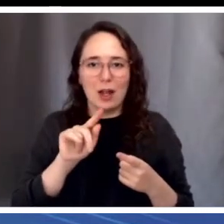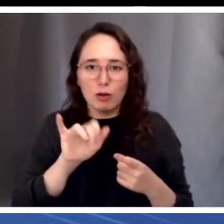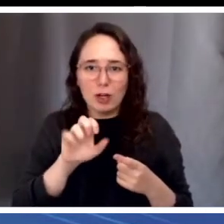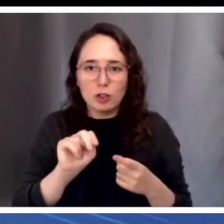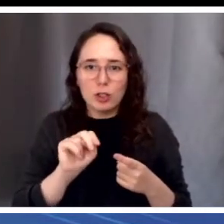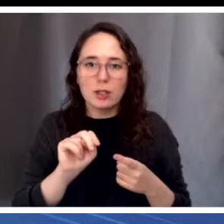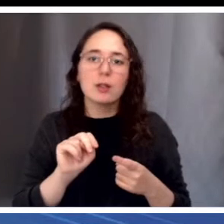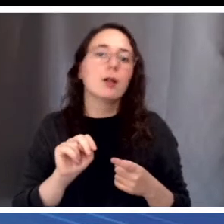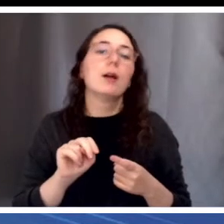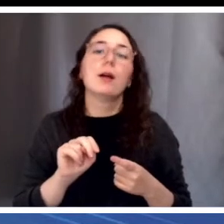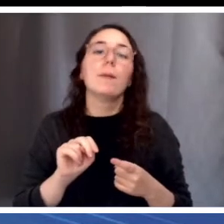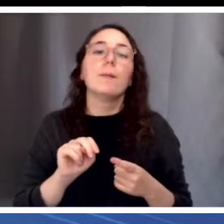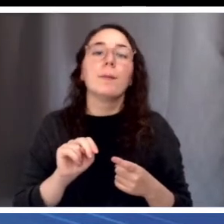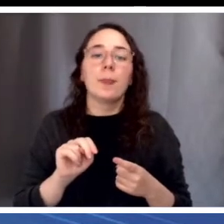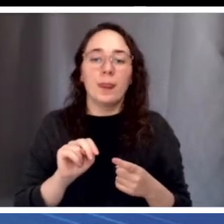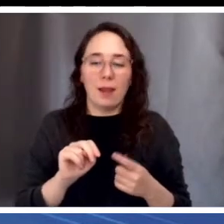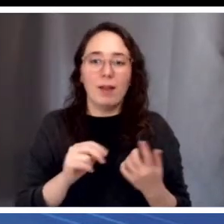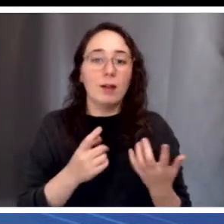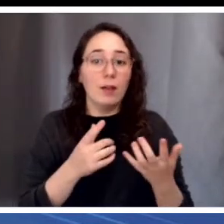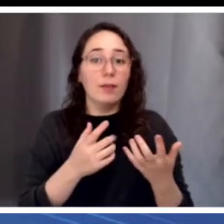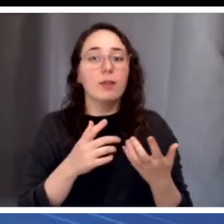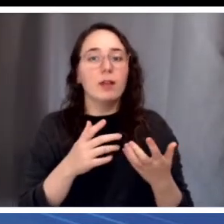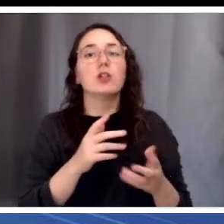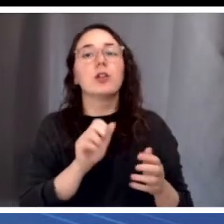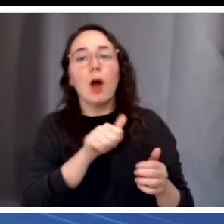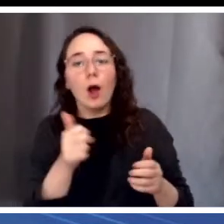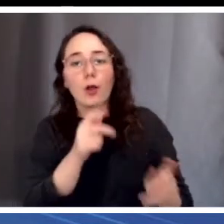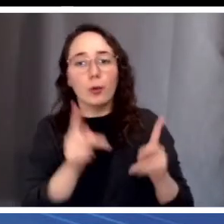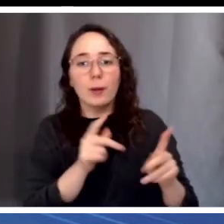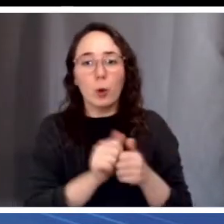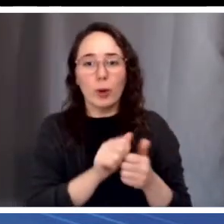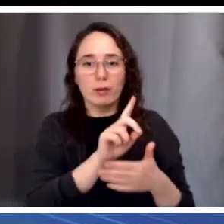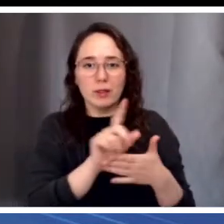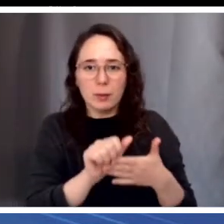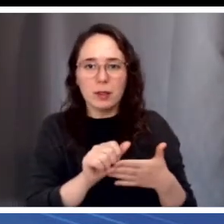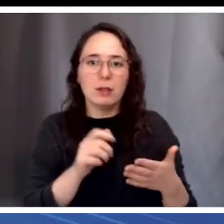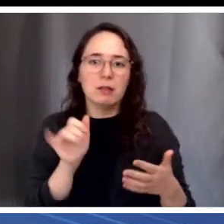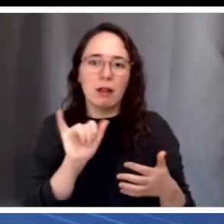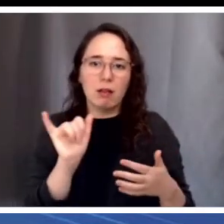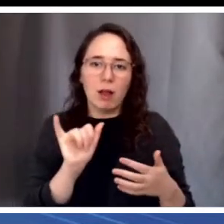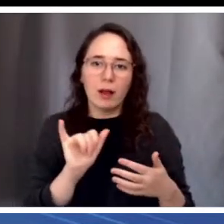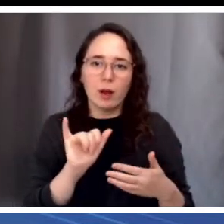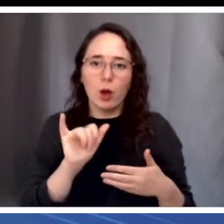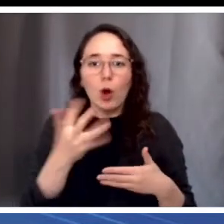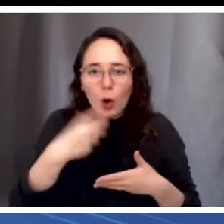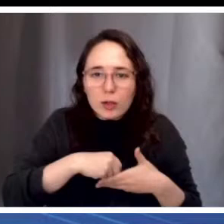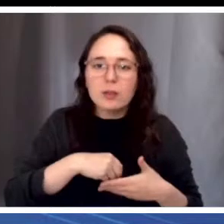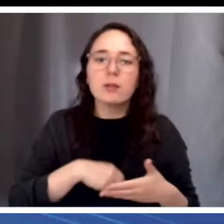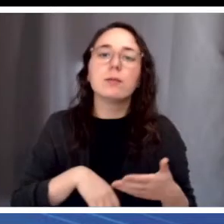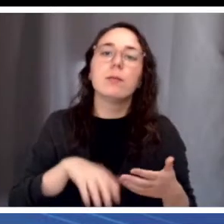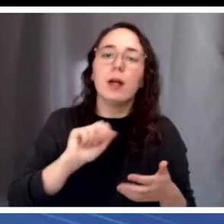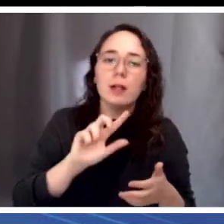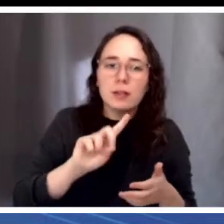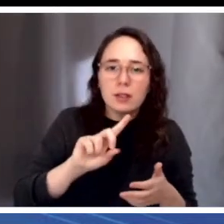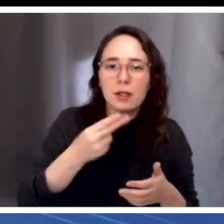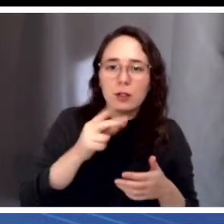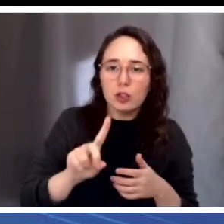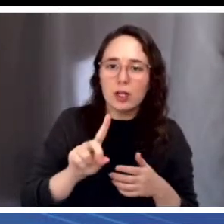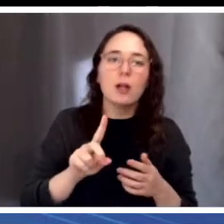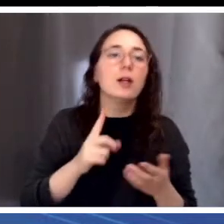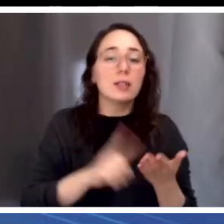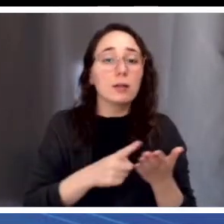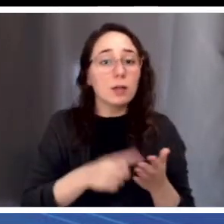neurodiversity or what have you, this might be information overload for them. And to process as much information is not ideal for